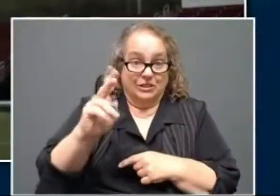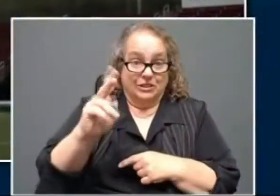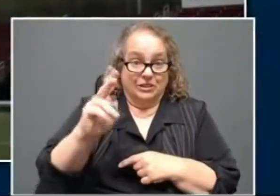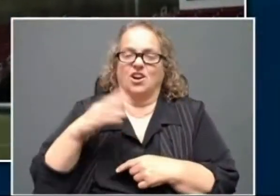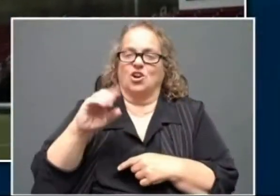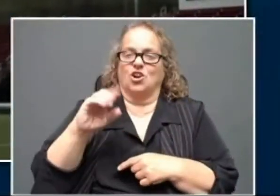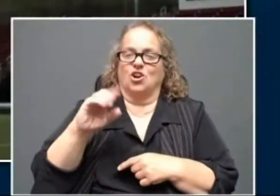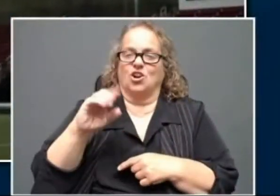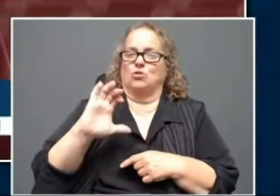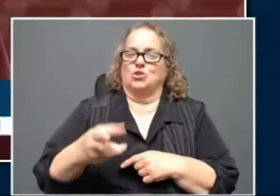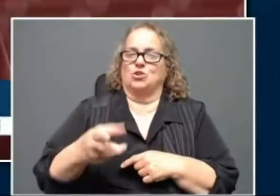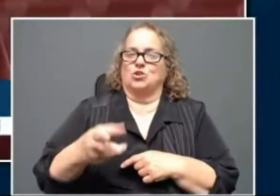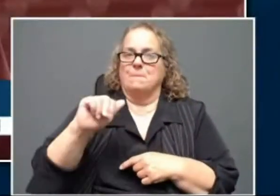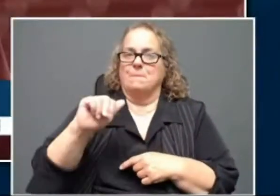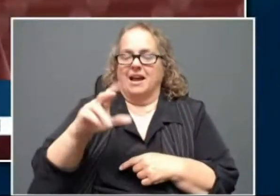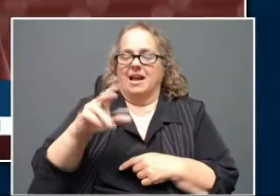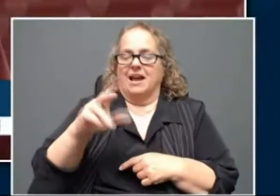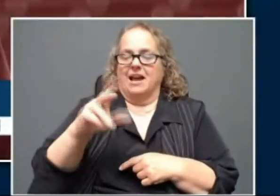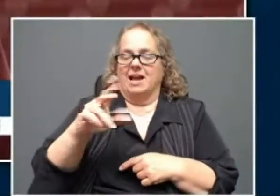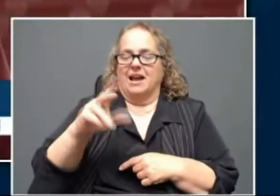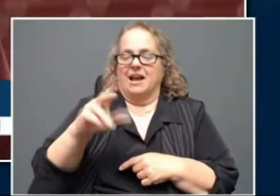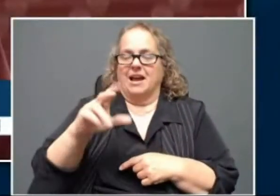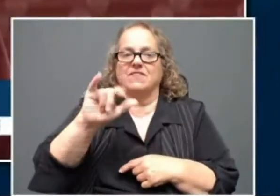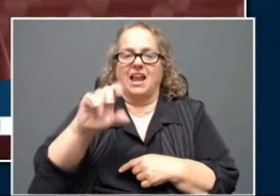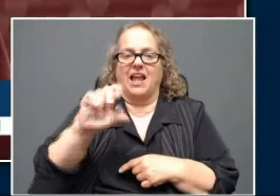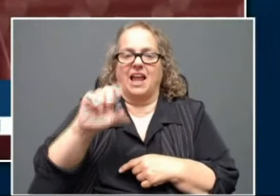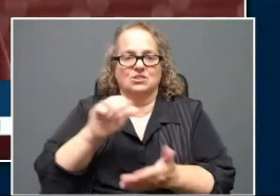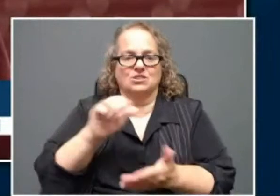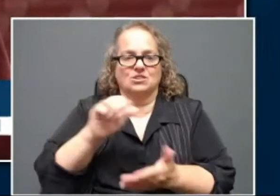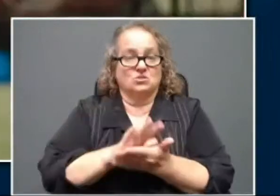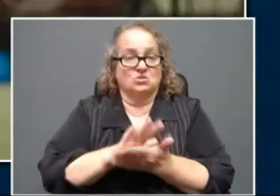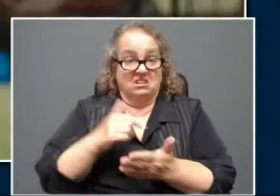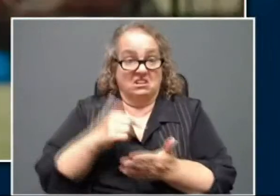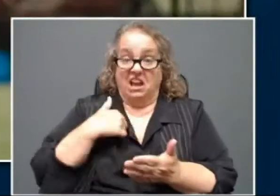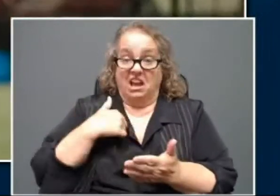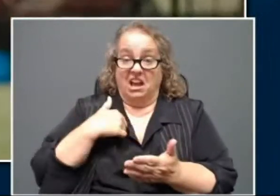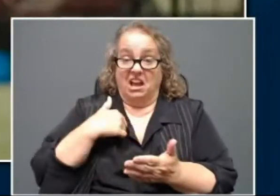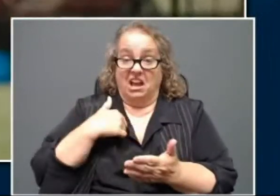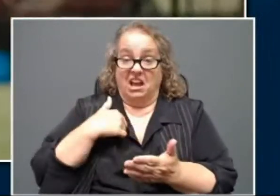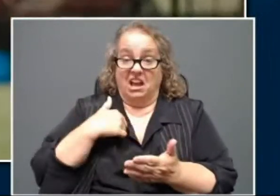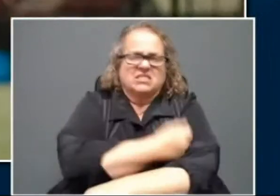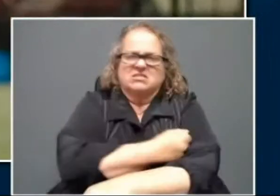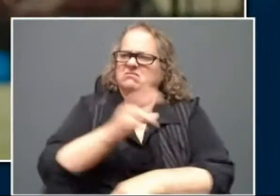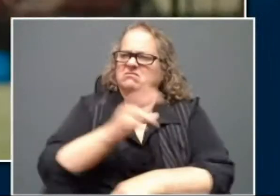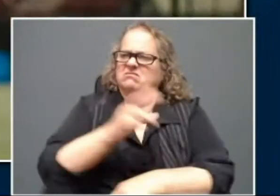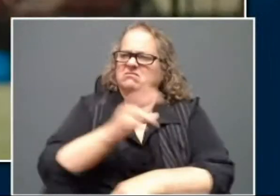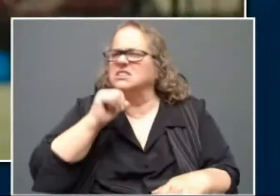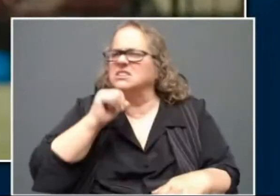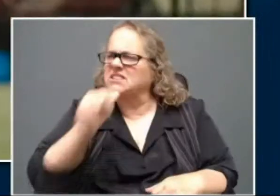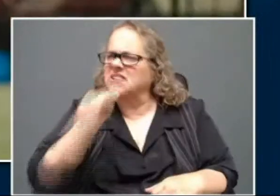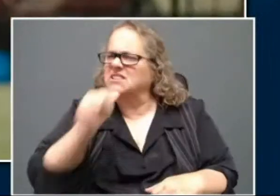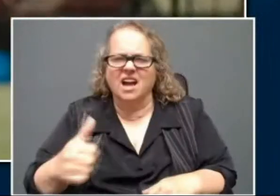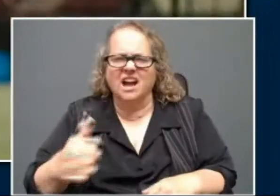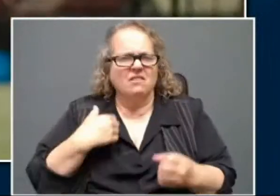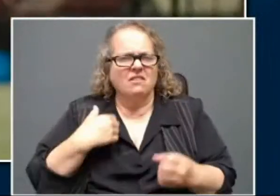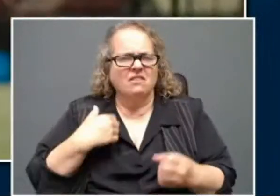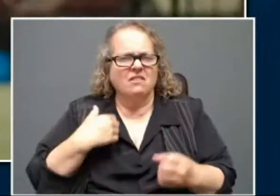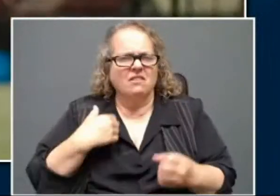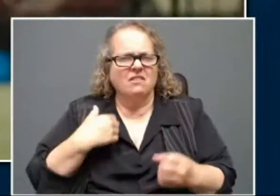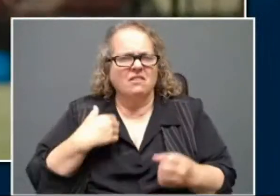coach at Pikeville High School. I didn't have any hesitation about getting a vaccine. Well, I have several friends in the healthcare industry who,